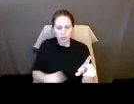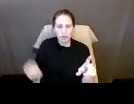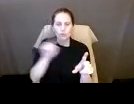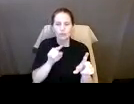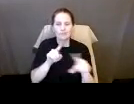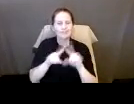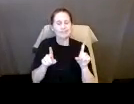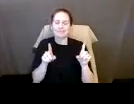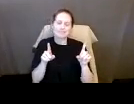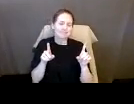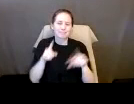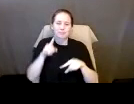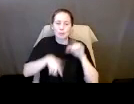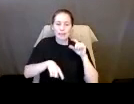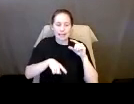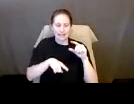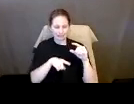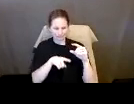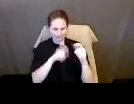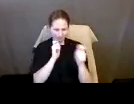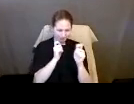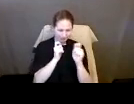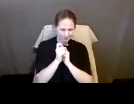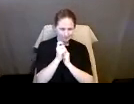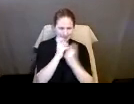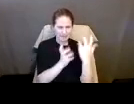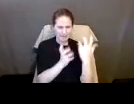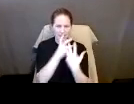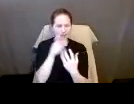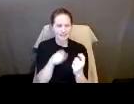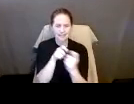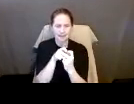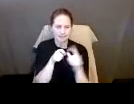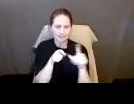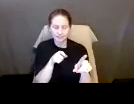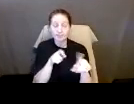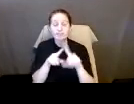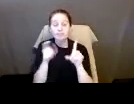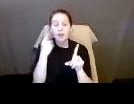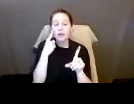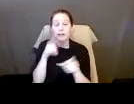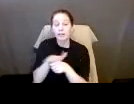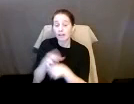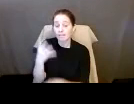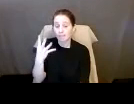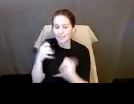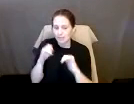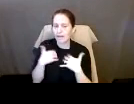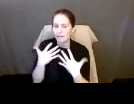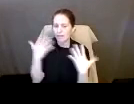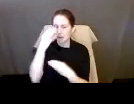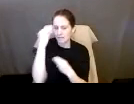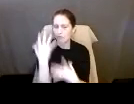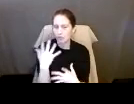we can't actually reconstruct the whole blueprint at that point. That being said, Site 4 still has a lot of information